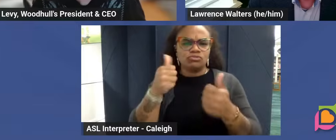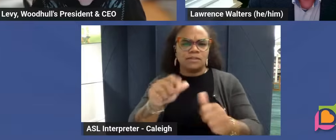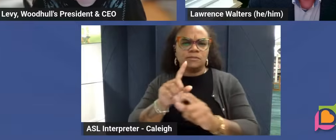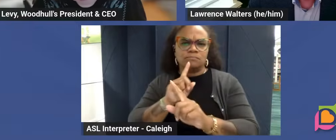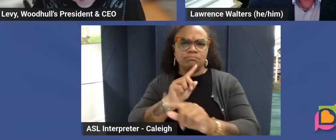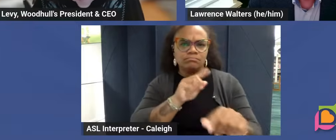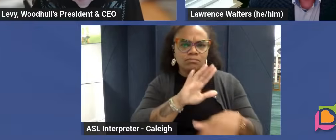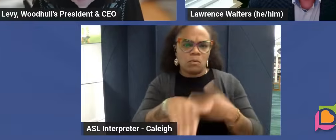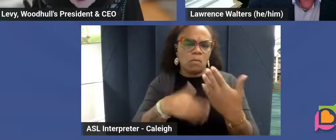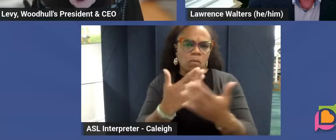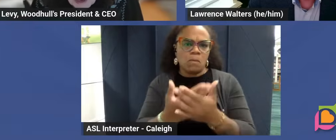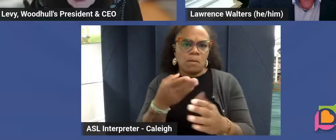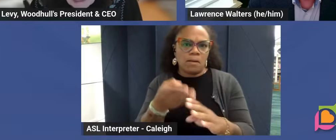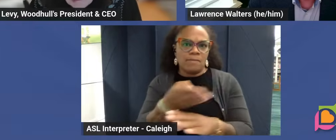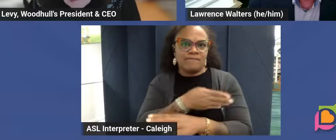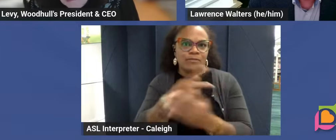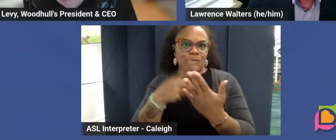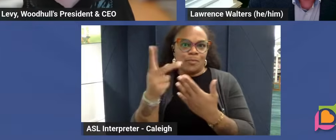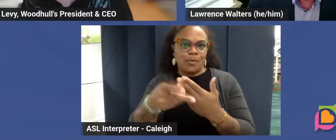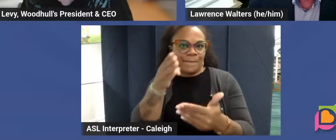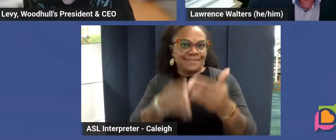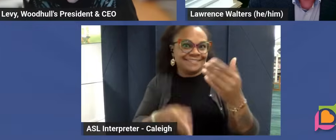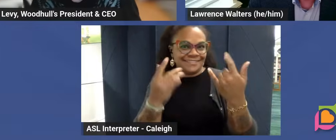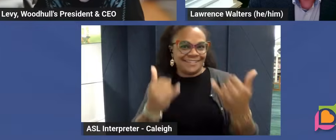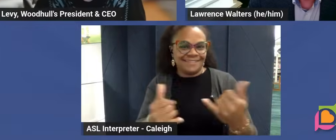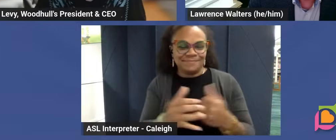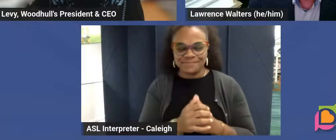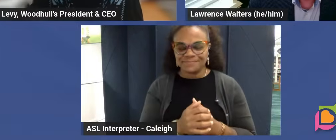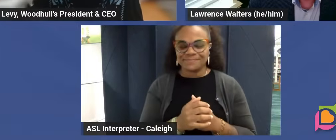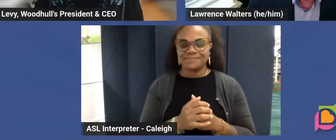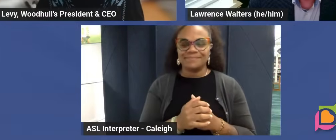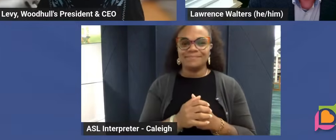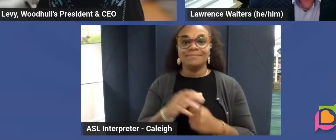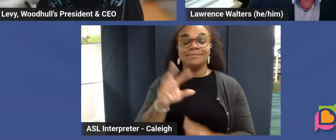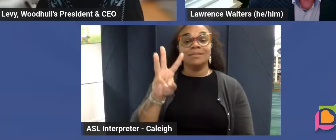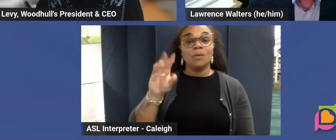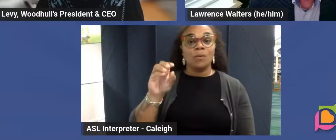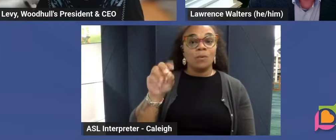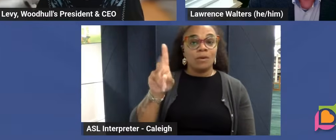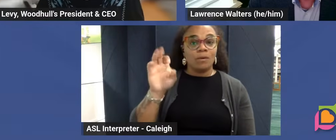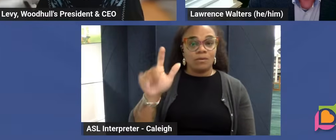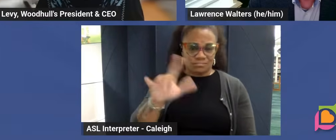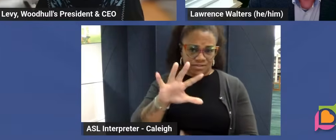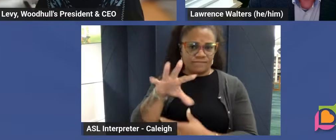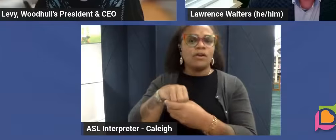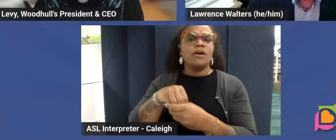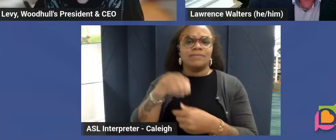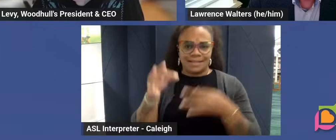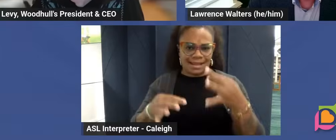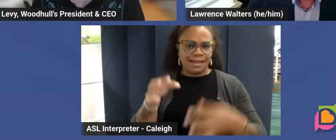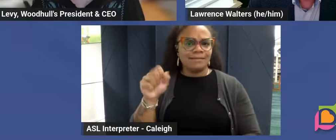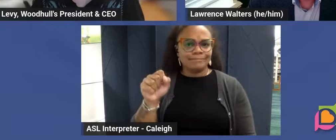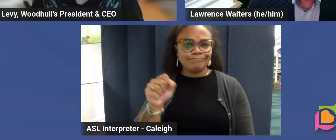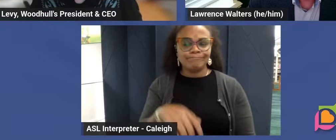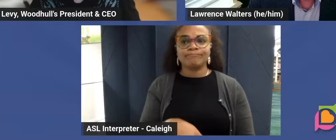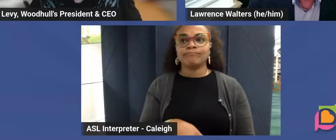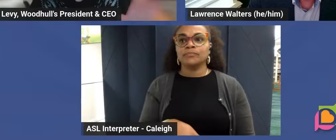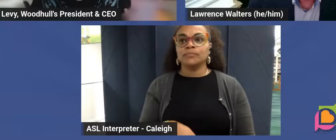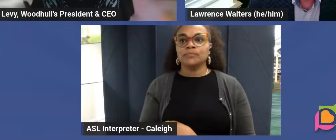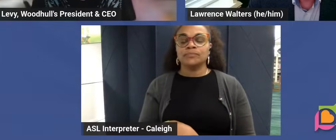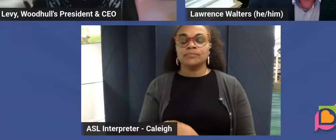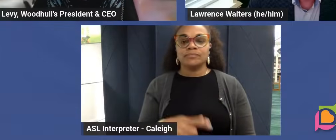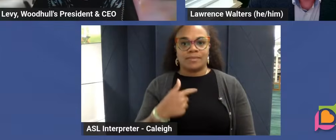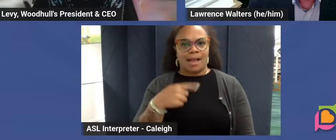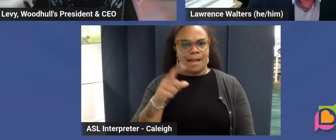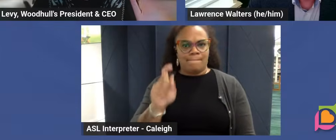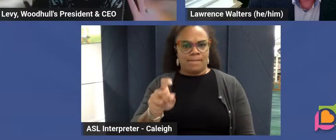everything before the program ends. Now, Woodhull was involved in this case. And I have